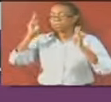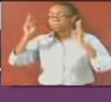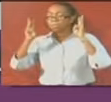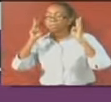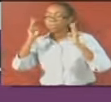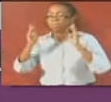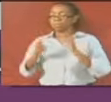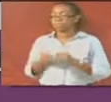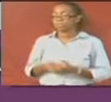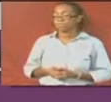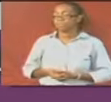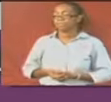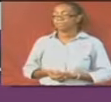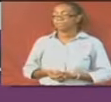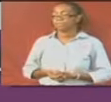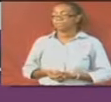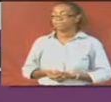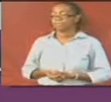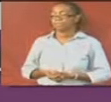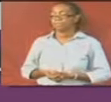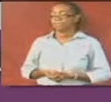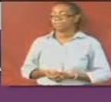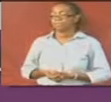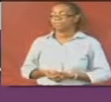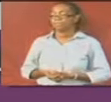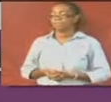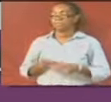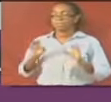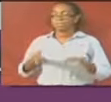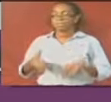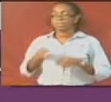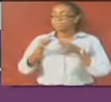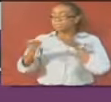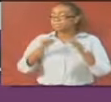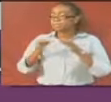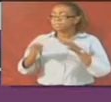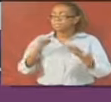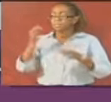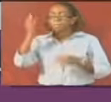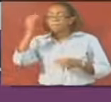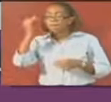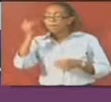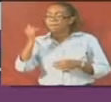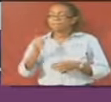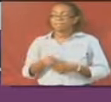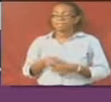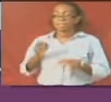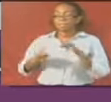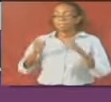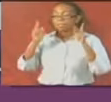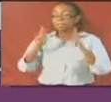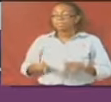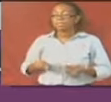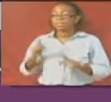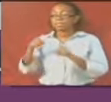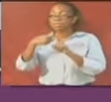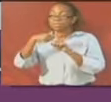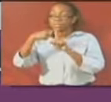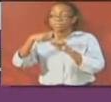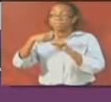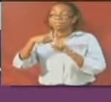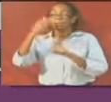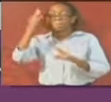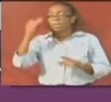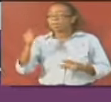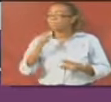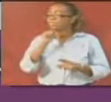pandemic. So sorry, can we go back to that and say why we would not be testing all positive samples as soon as possible to see how quickly